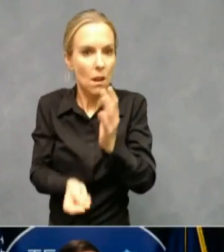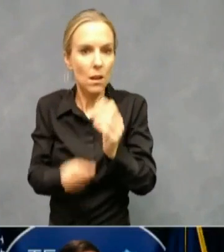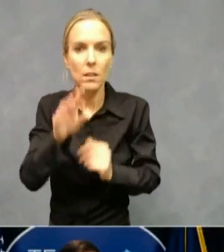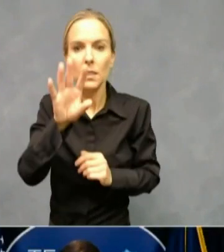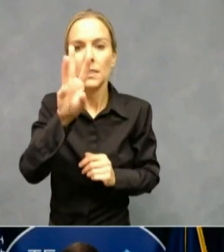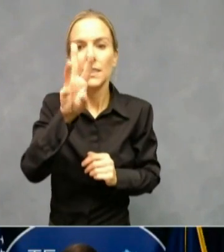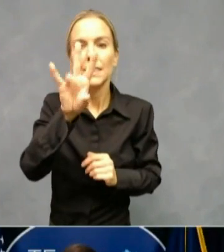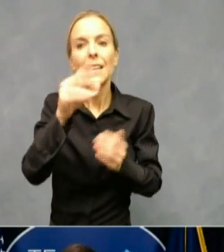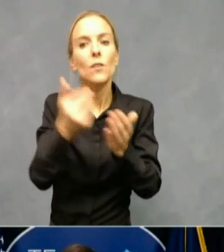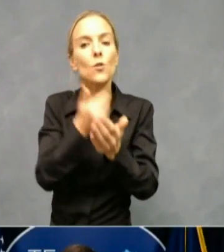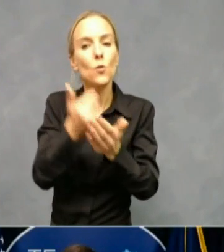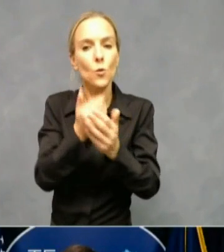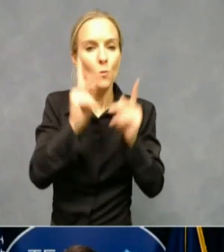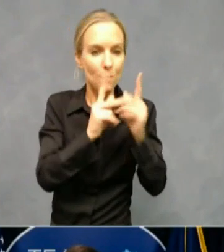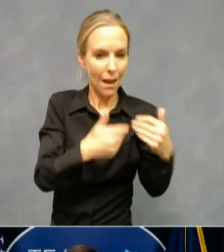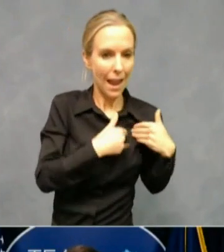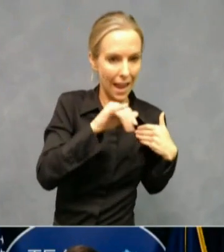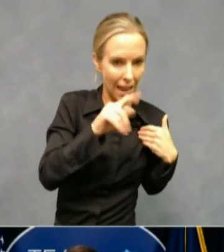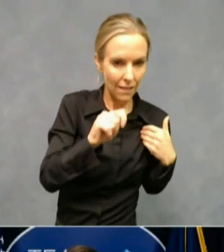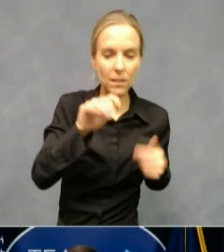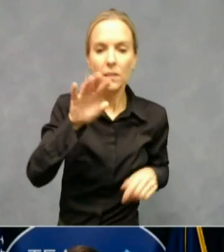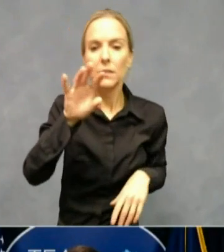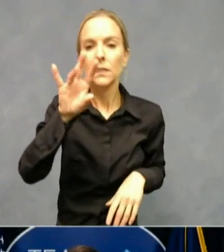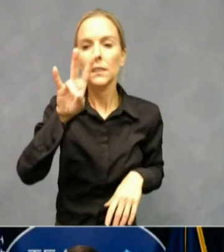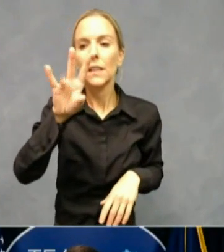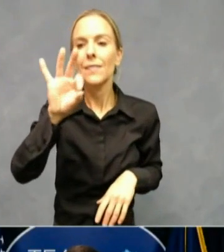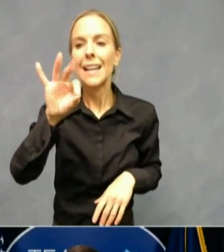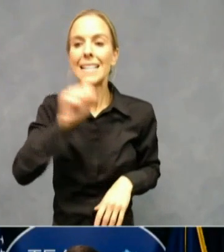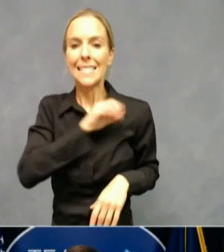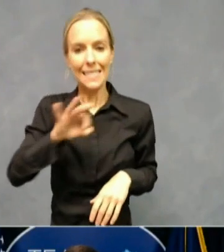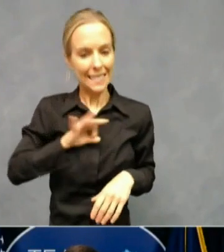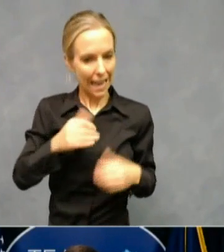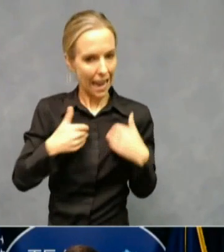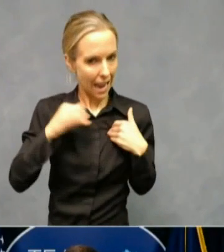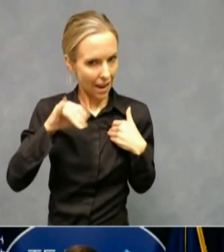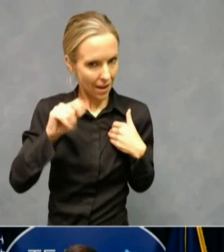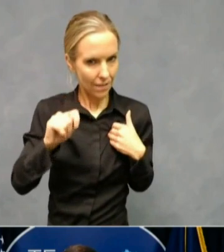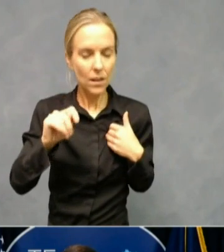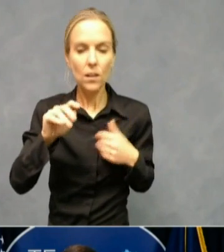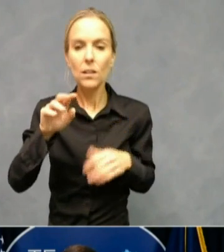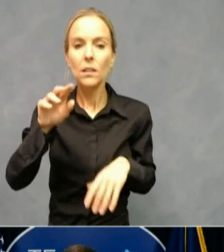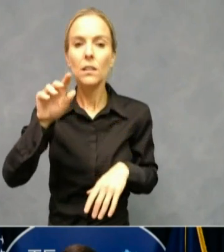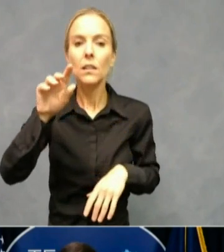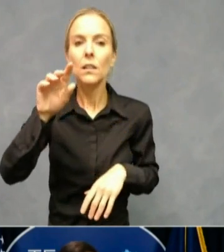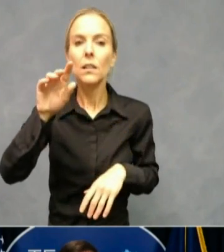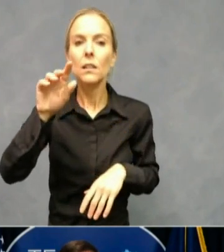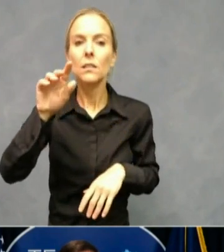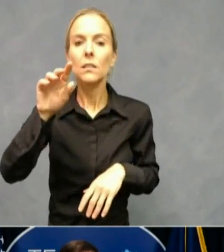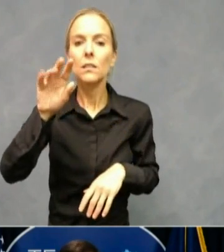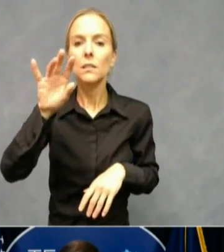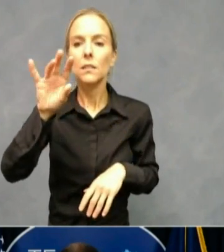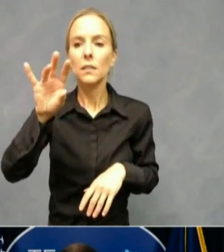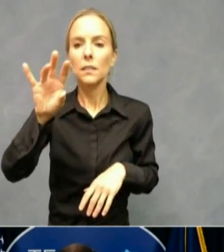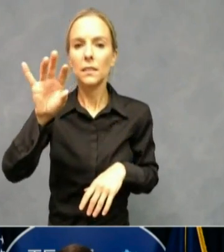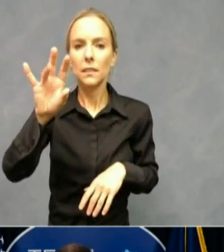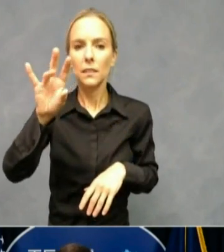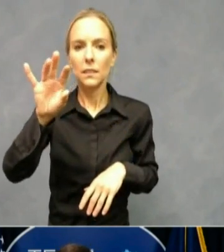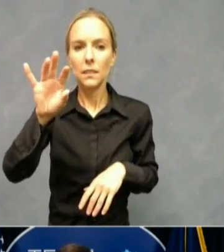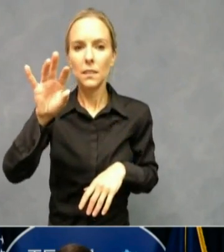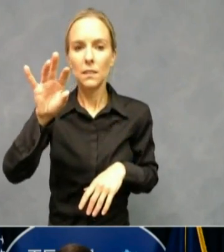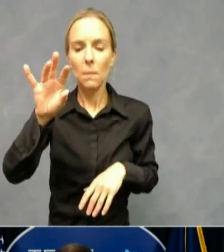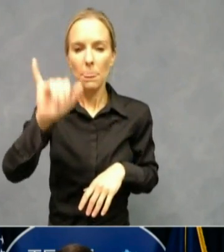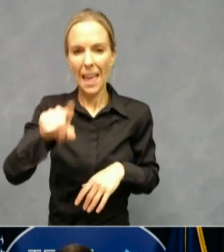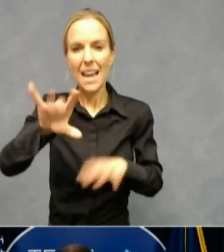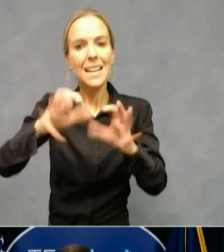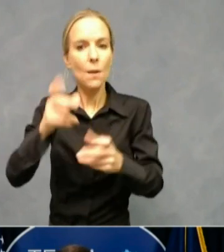39 new staff testing positive, 26 of the deaths we've recorded now fall into this category, an